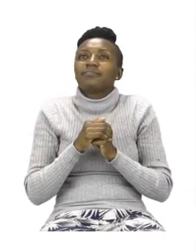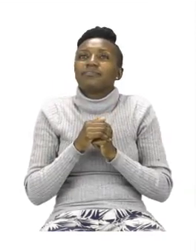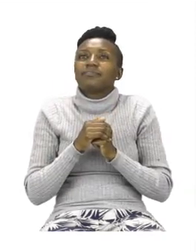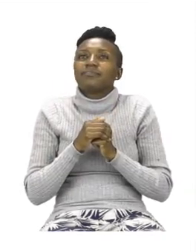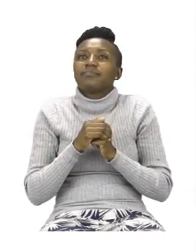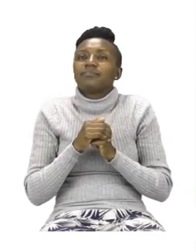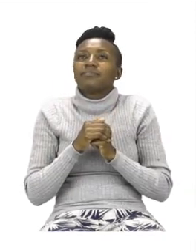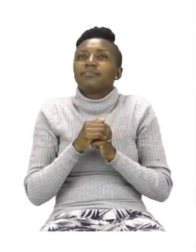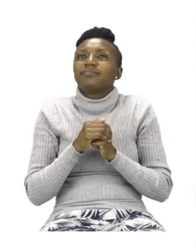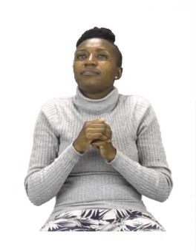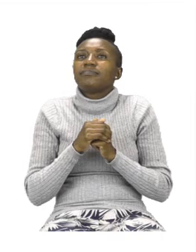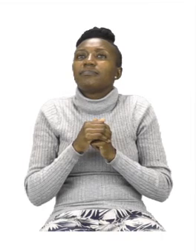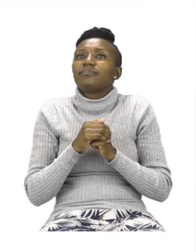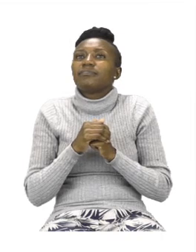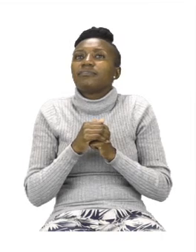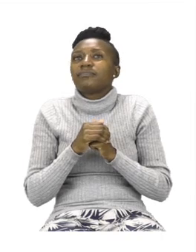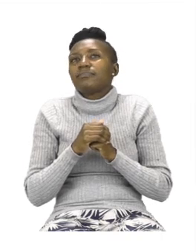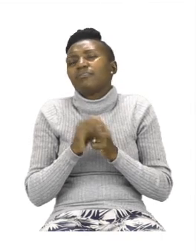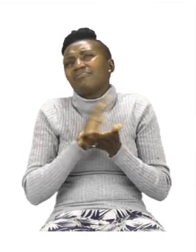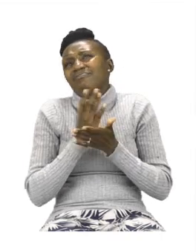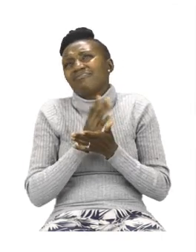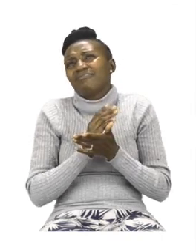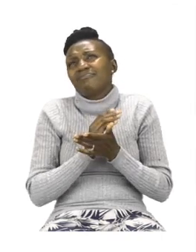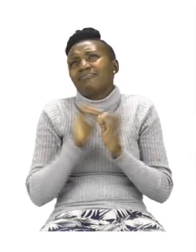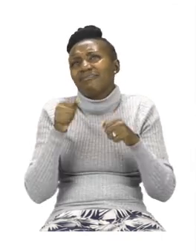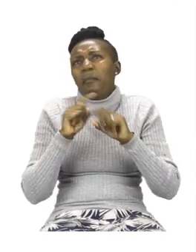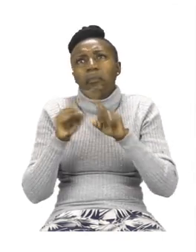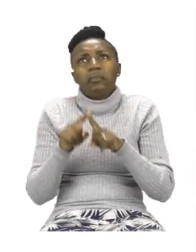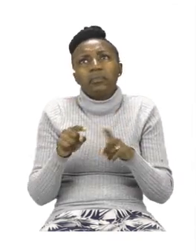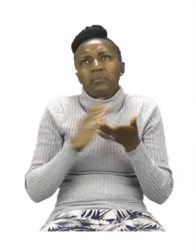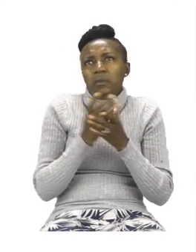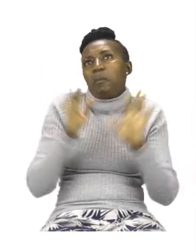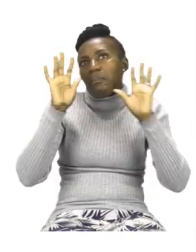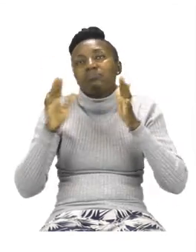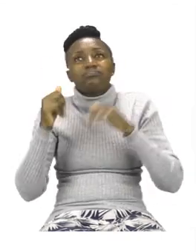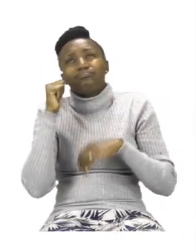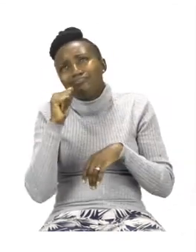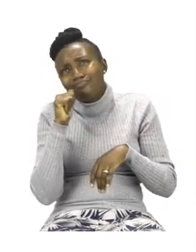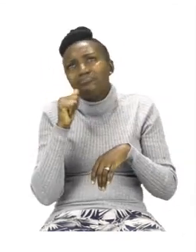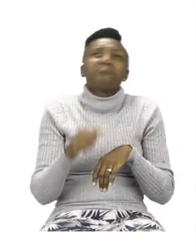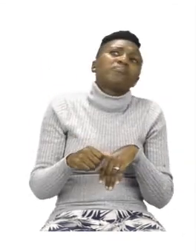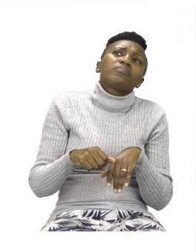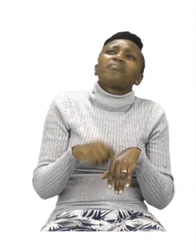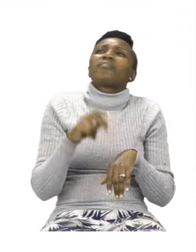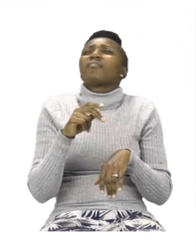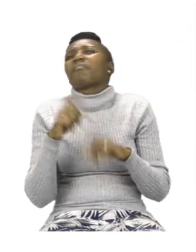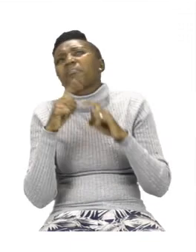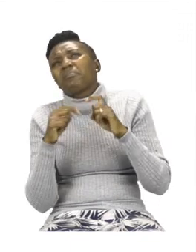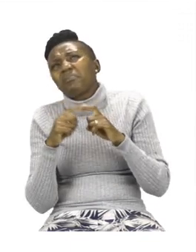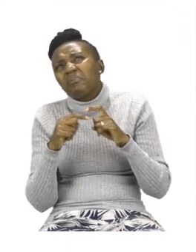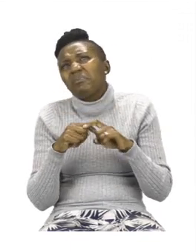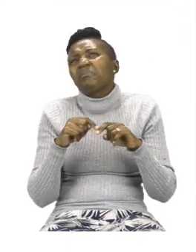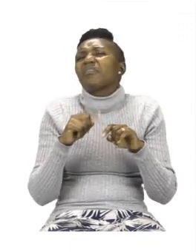different because one can be pink, one can be yellow, all different colors. One can be made out of plastic, one can